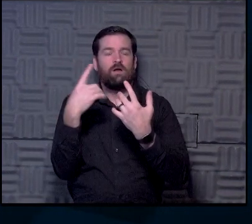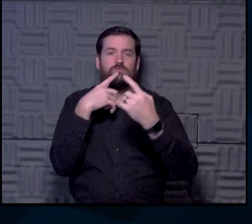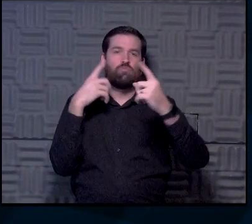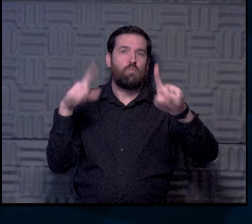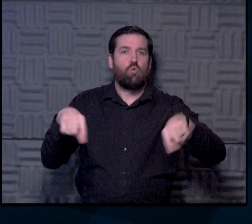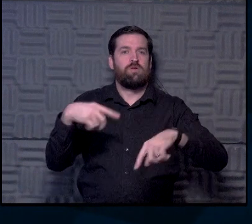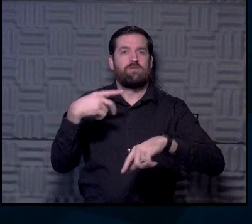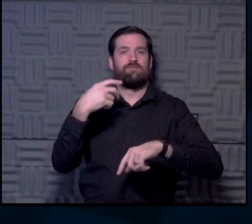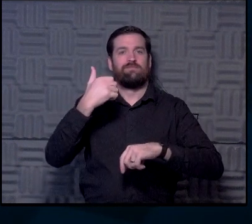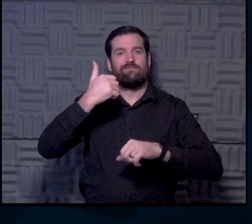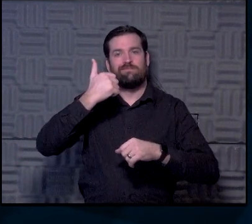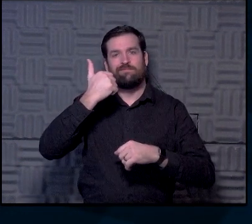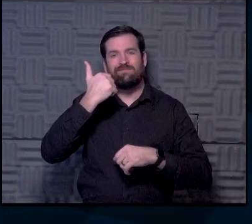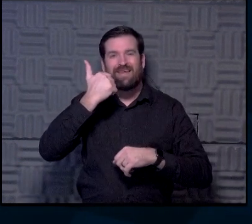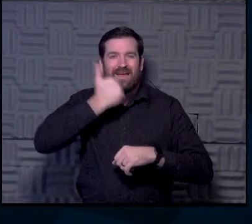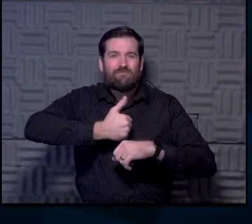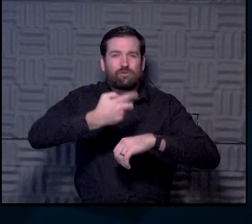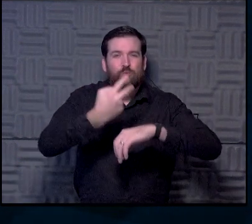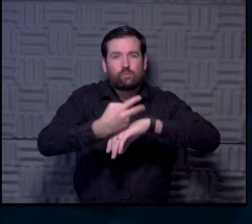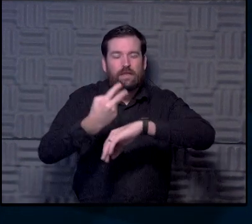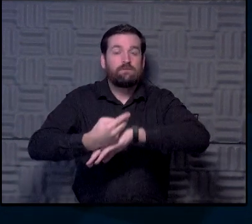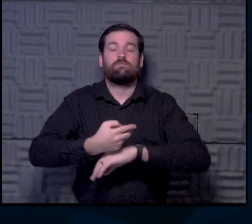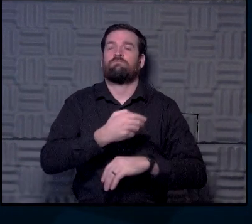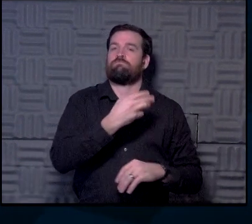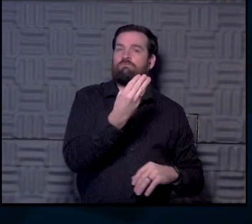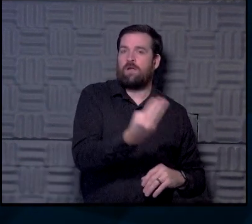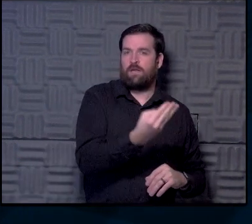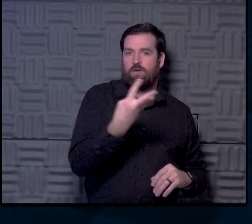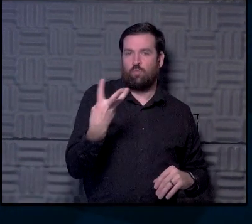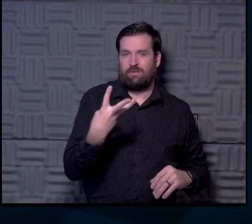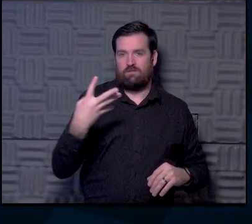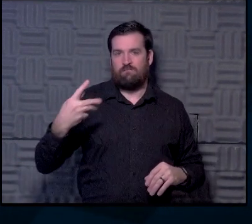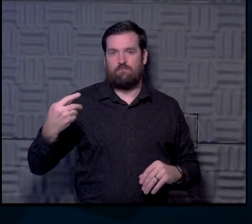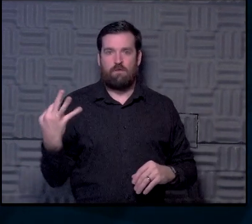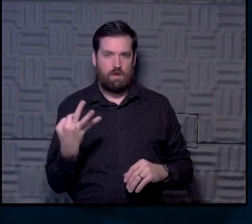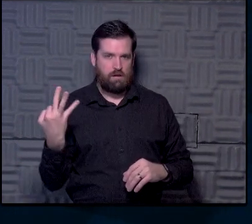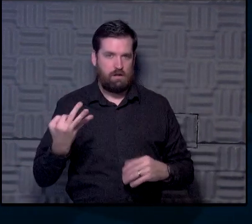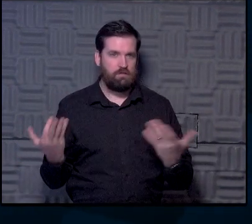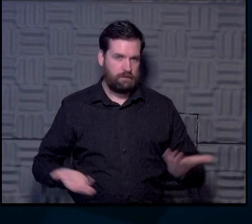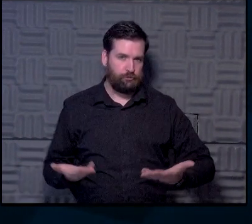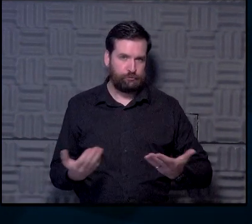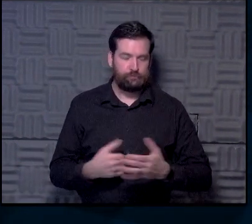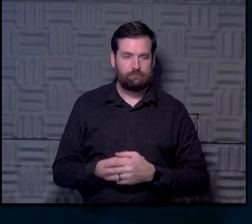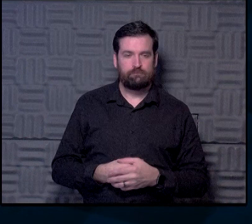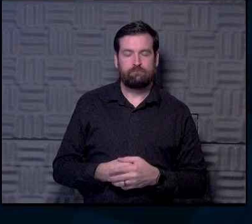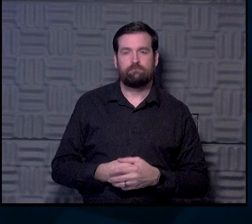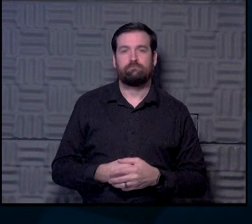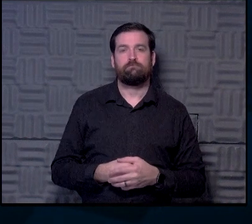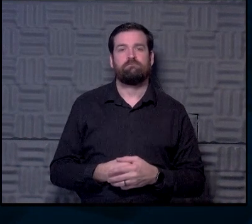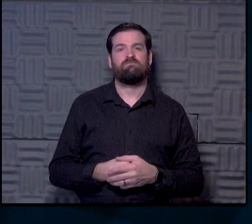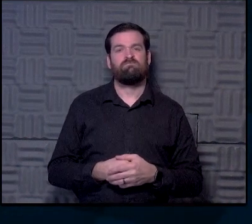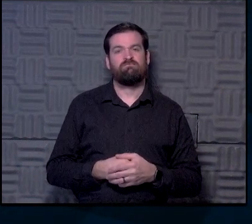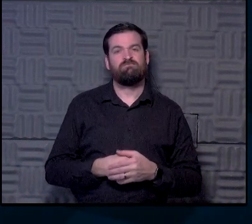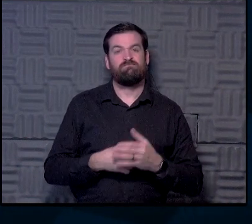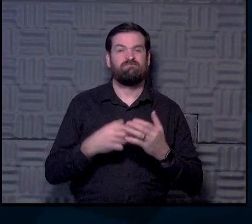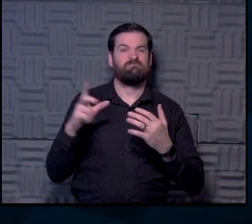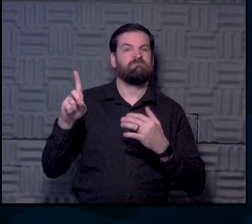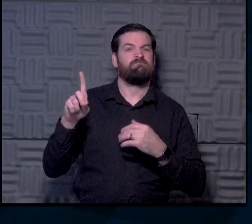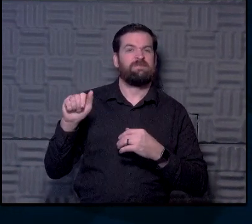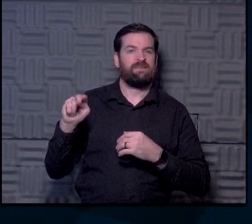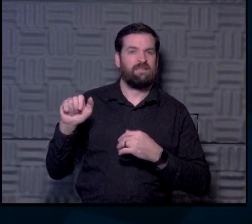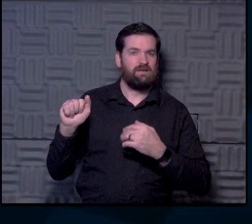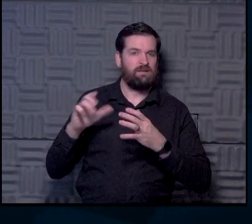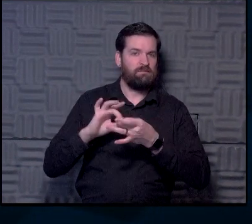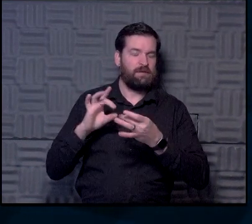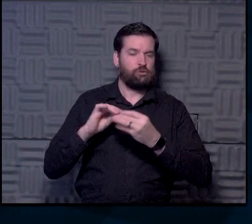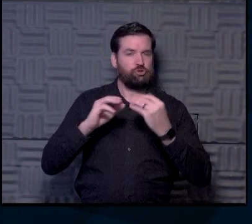other day for the most part, or Monday, Wednesday, Friday in Kansas. And so you can see that we're plateaued, as Dana mentioned, I think, at